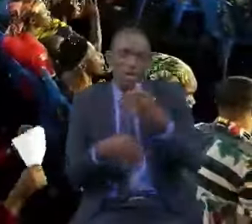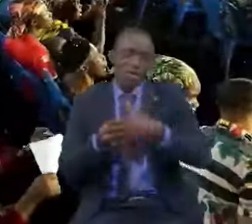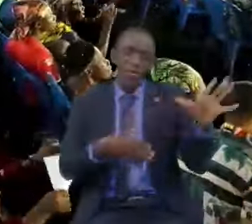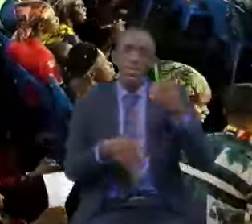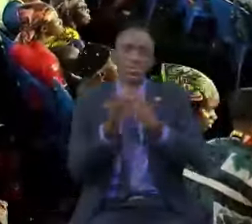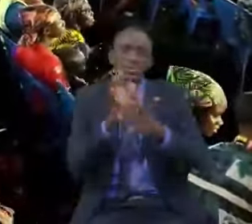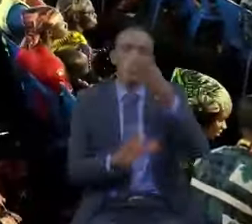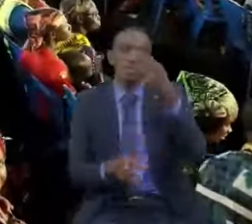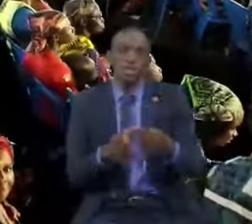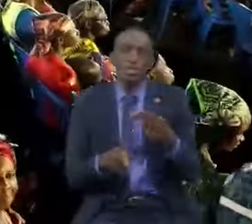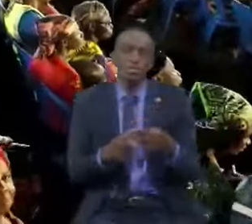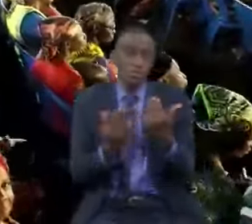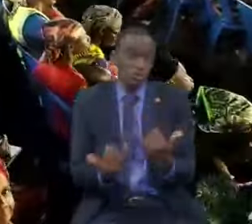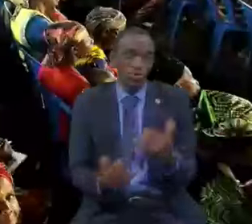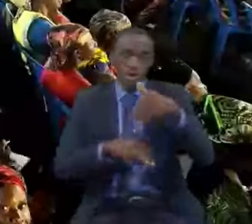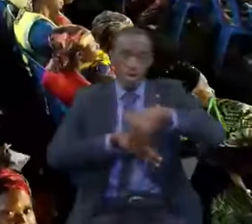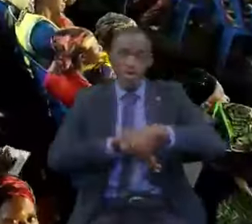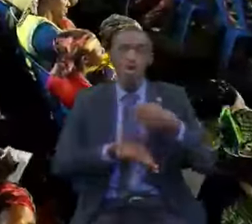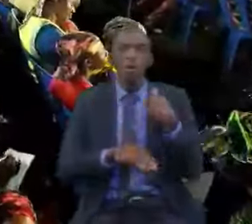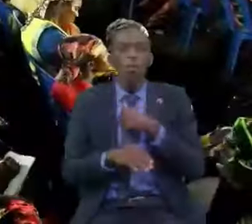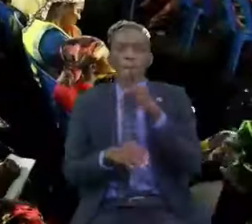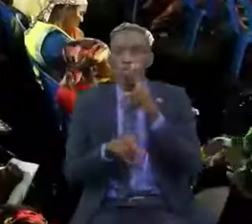tonight we are looking at the